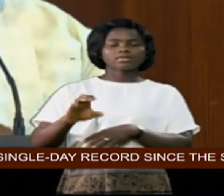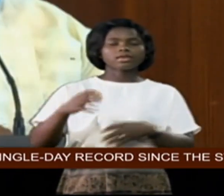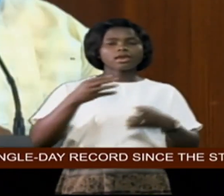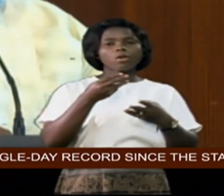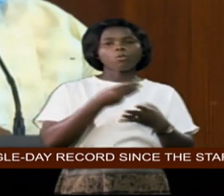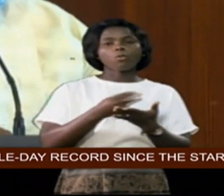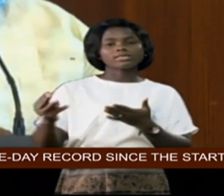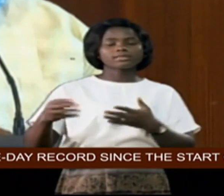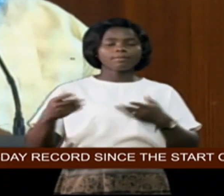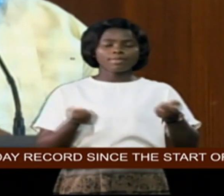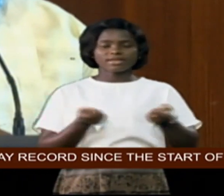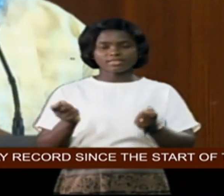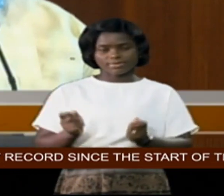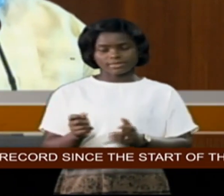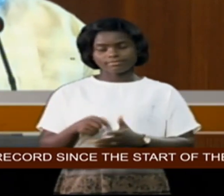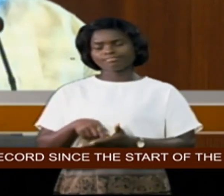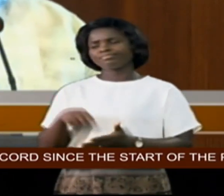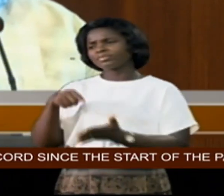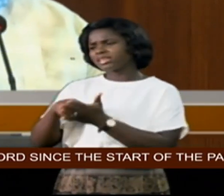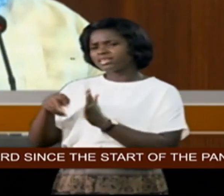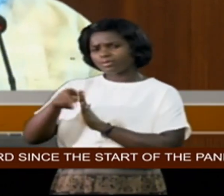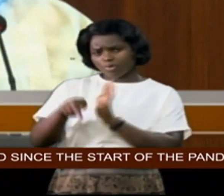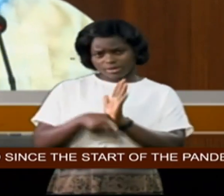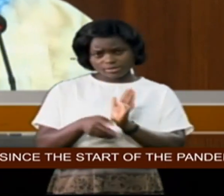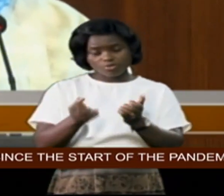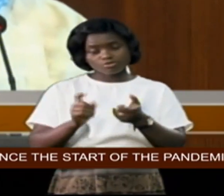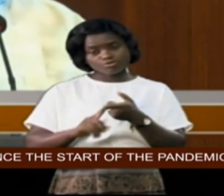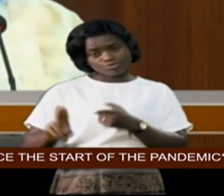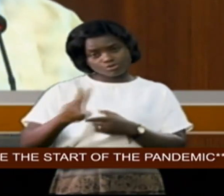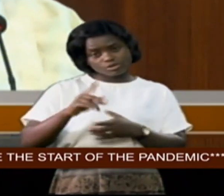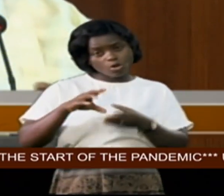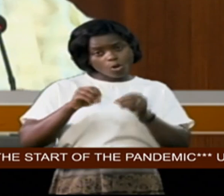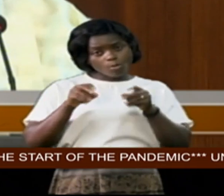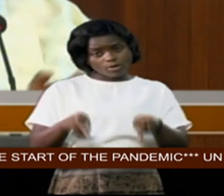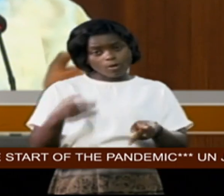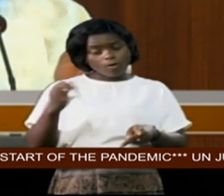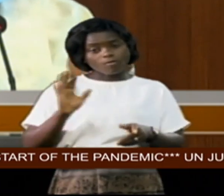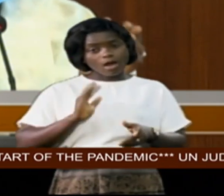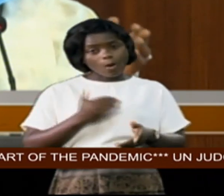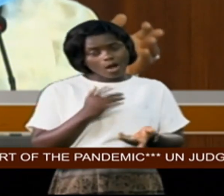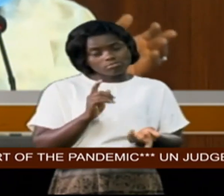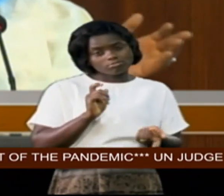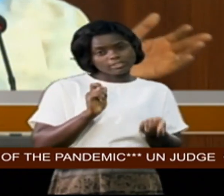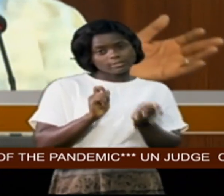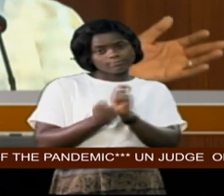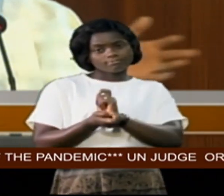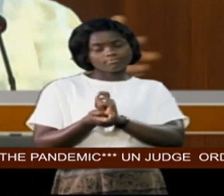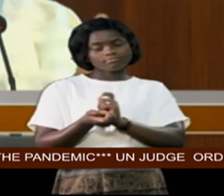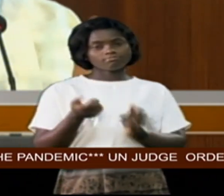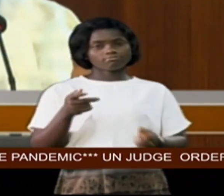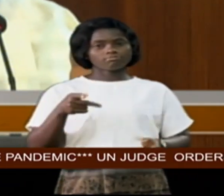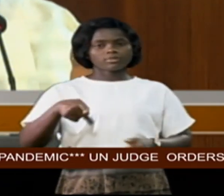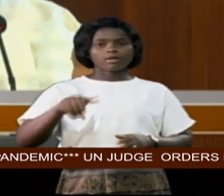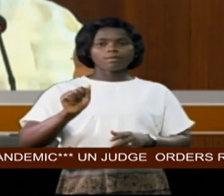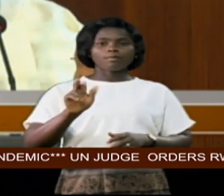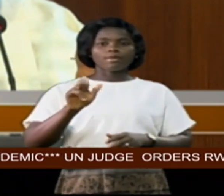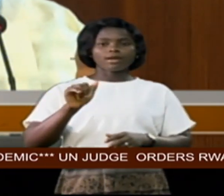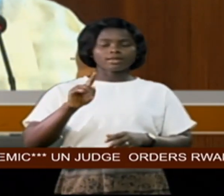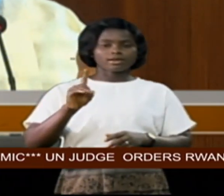do is to seize the opportunity of our paradigm shift from linear